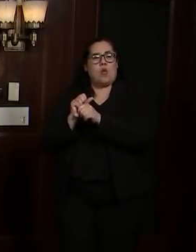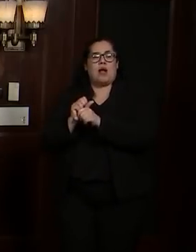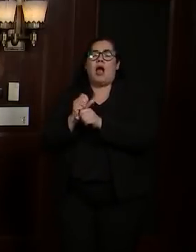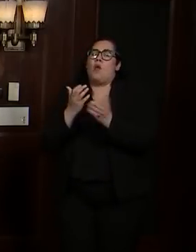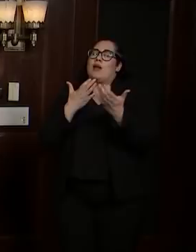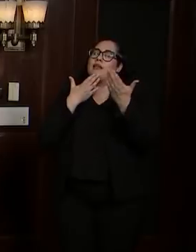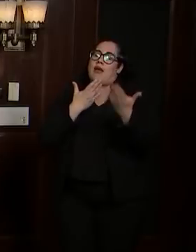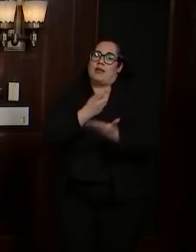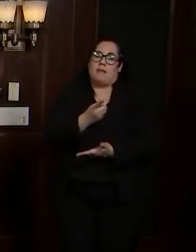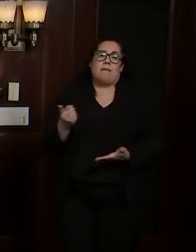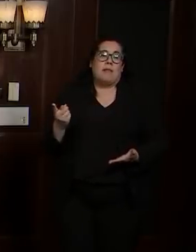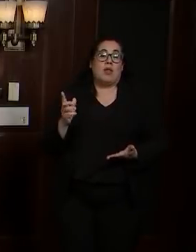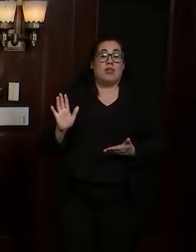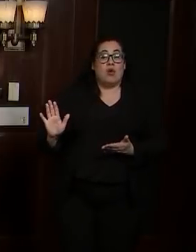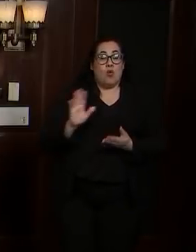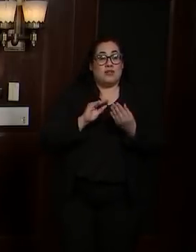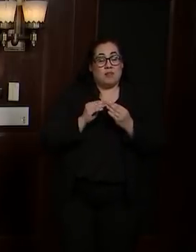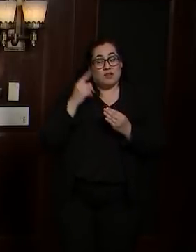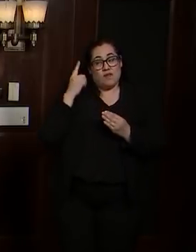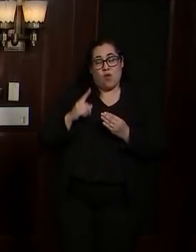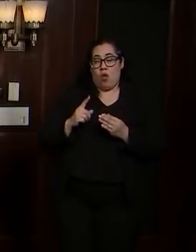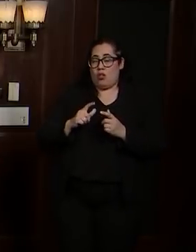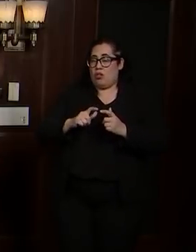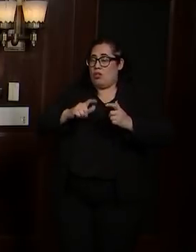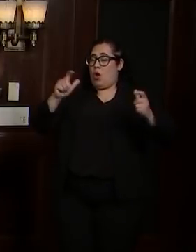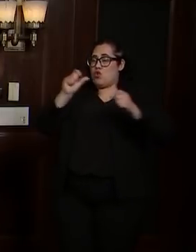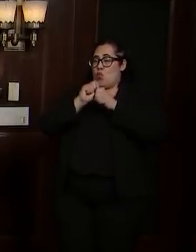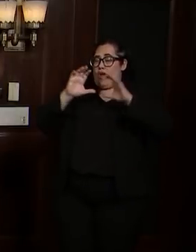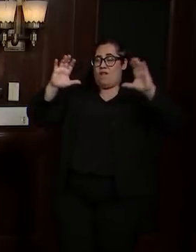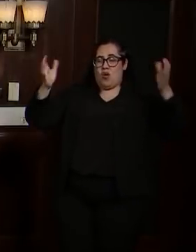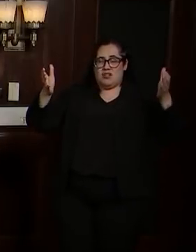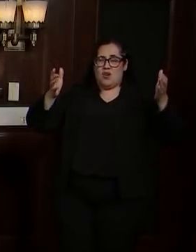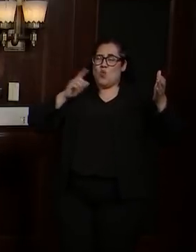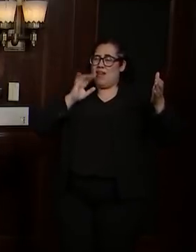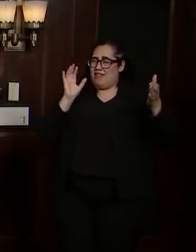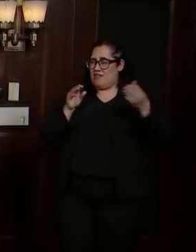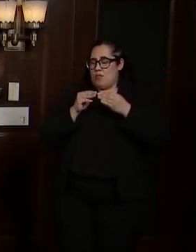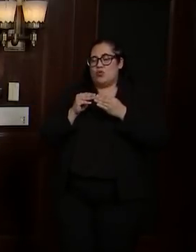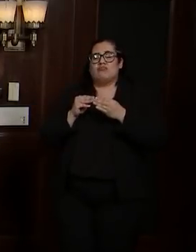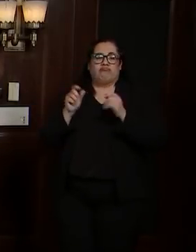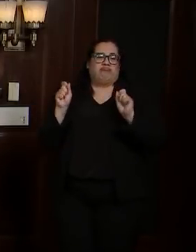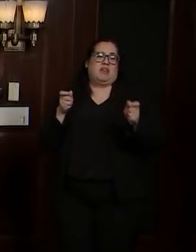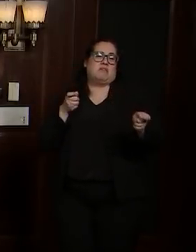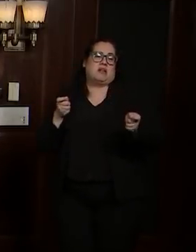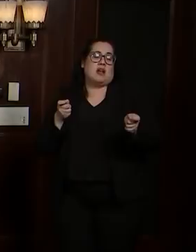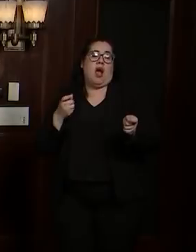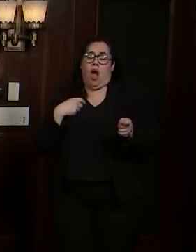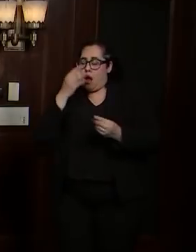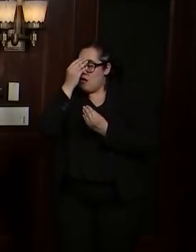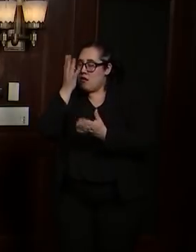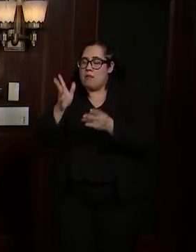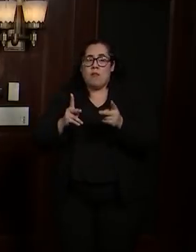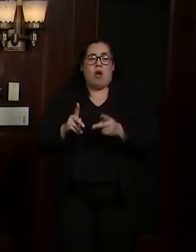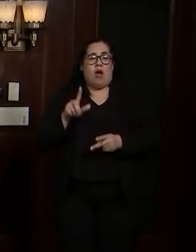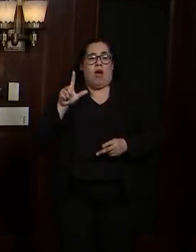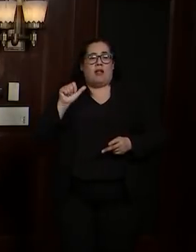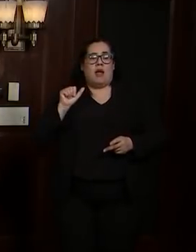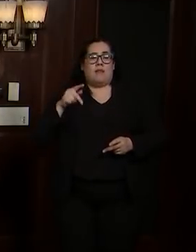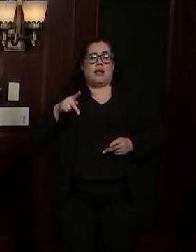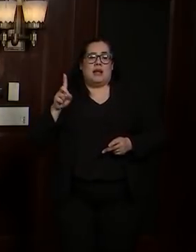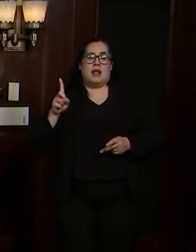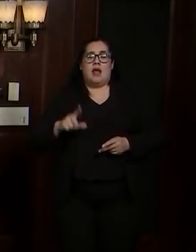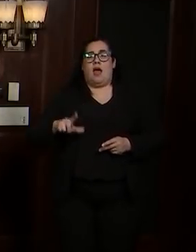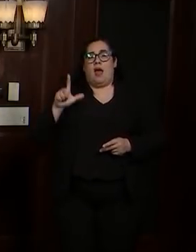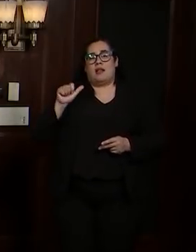want to thank them. Those numbers, though, for a very large workforce are absolutely still manageable. I update folks on the LAPD and